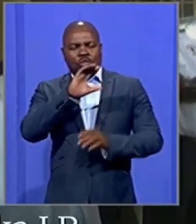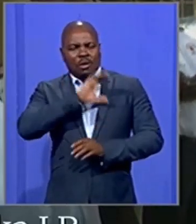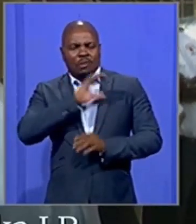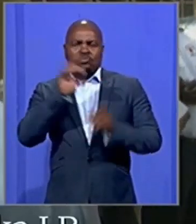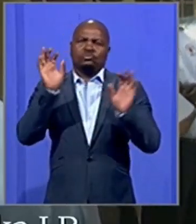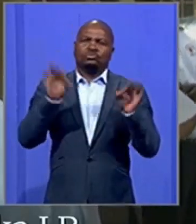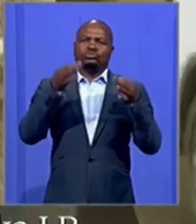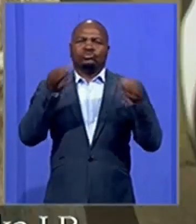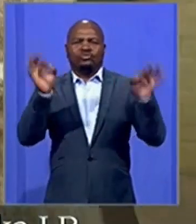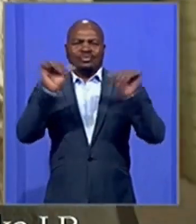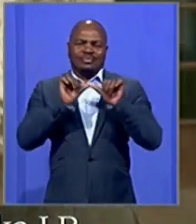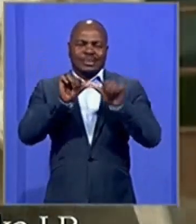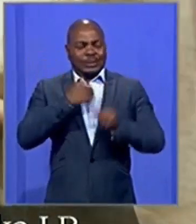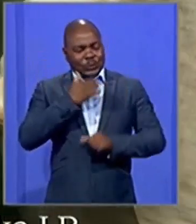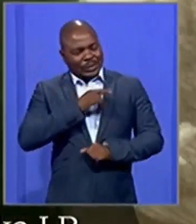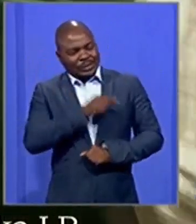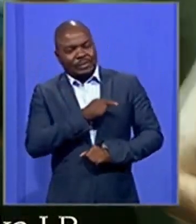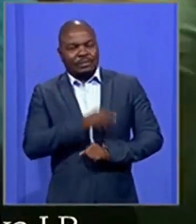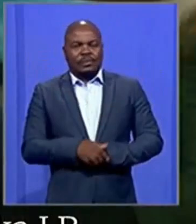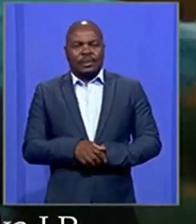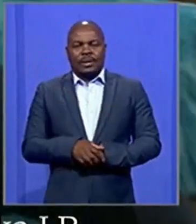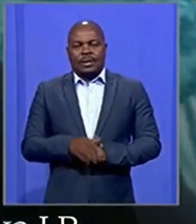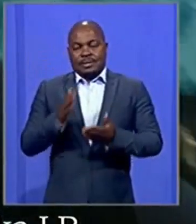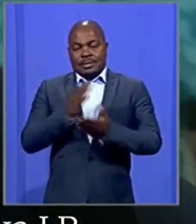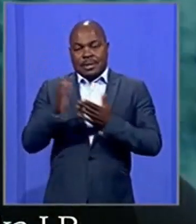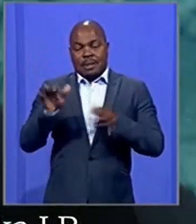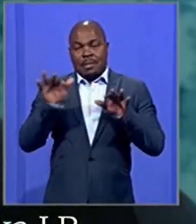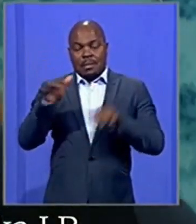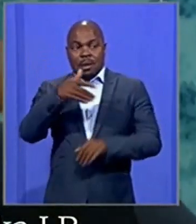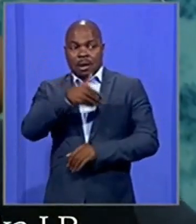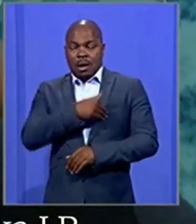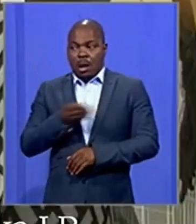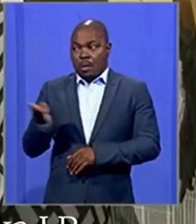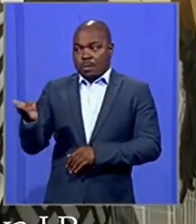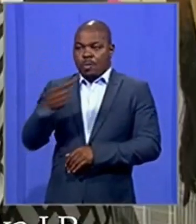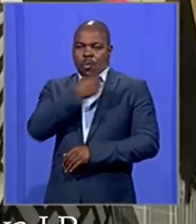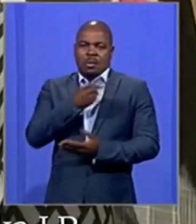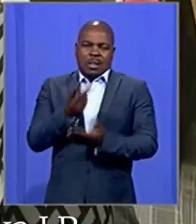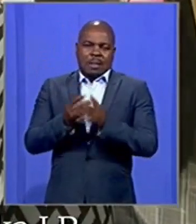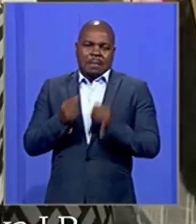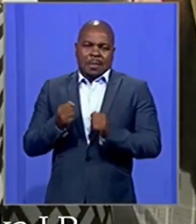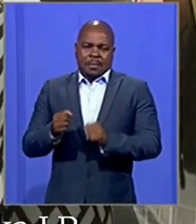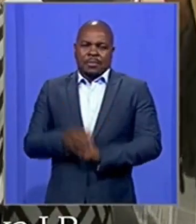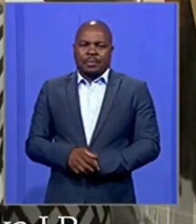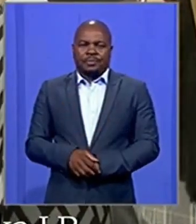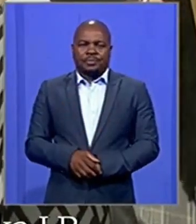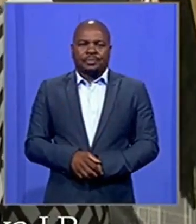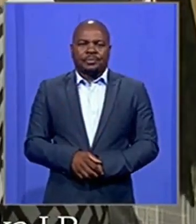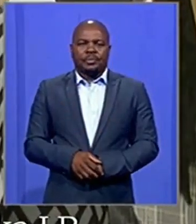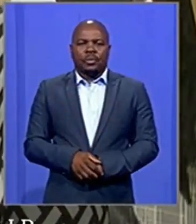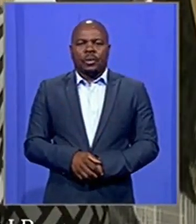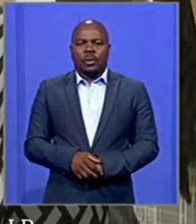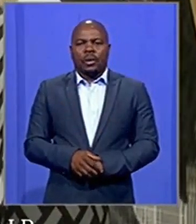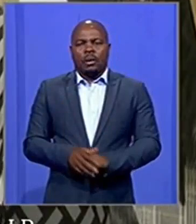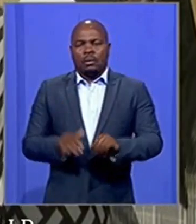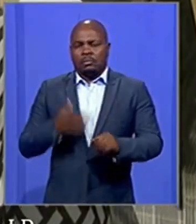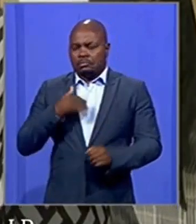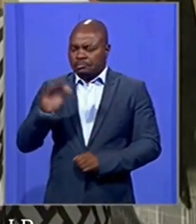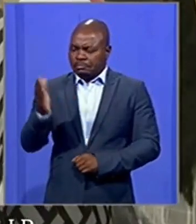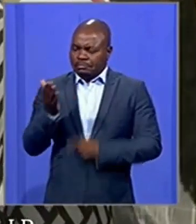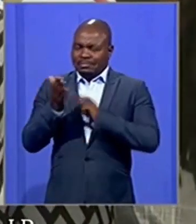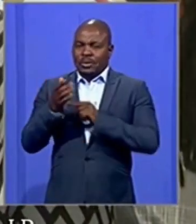moopelo. Ba bangwe bao ba itemogetšego dikgobalo ba sa le ka bookelong. According to the records that we have, we are